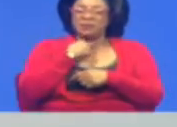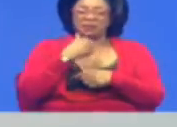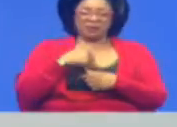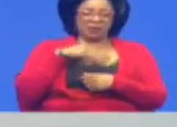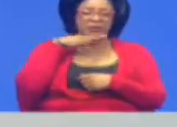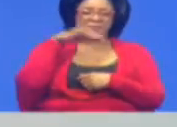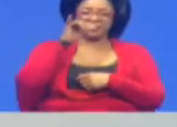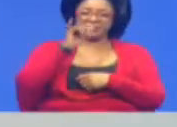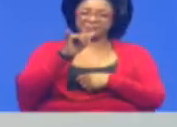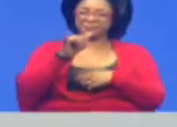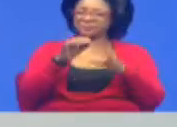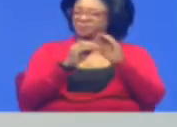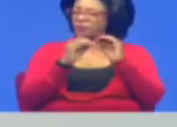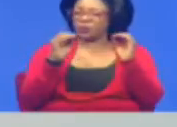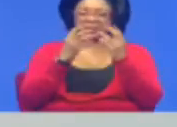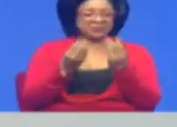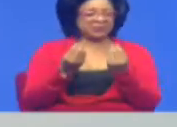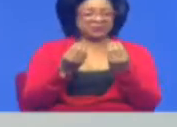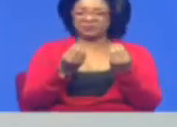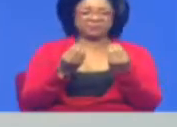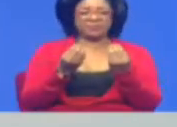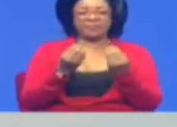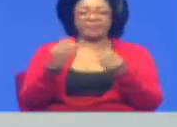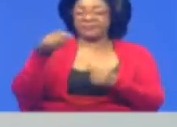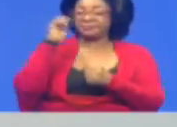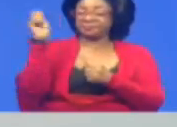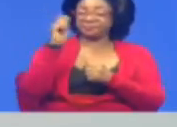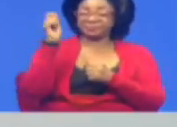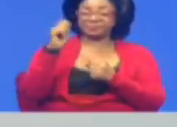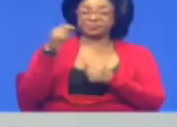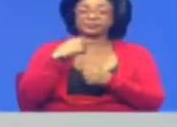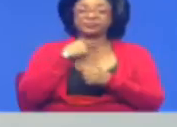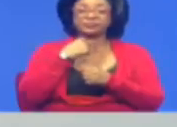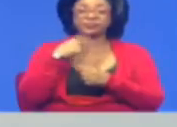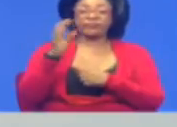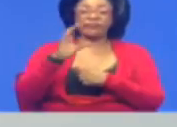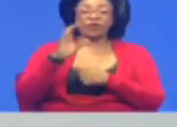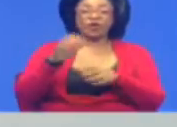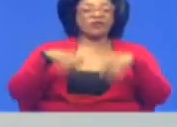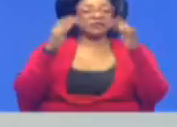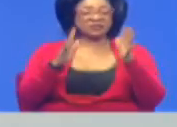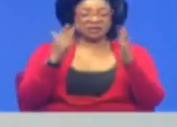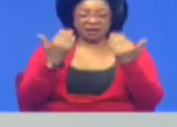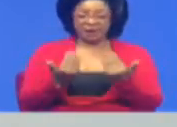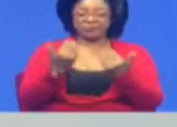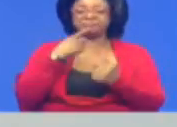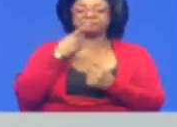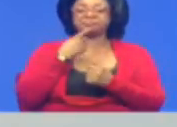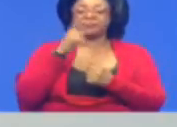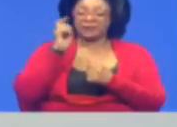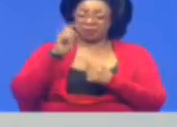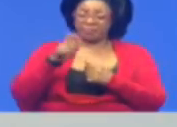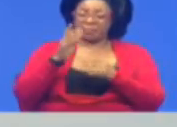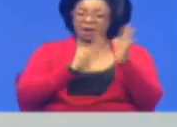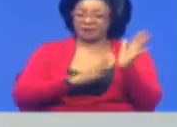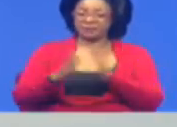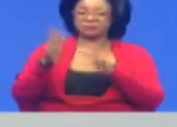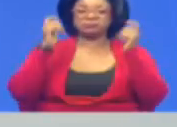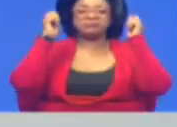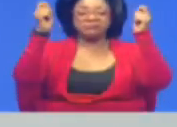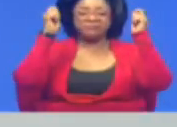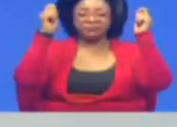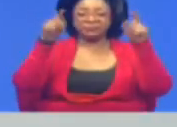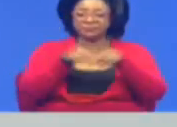their staff lightly. The Kenya Union of Clinical Officers has now issued a strike notice following what they term